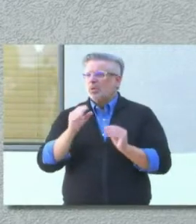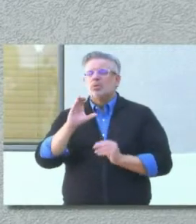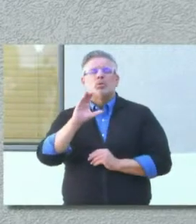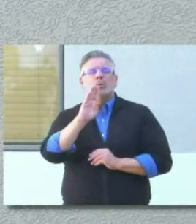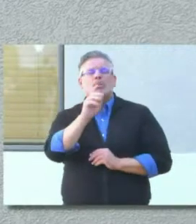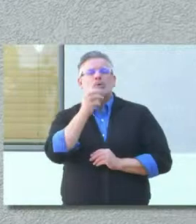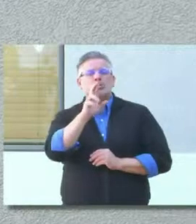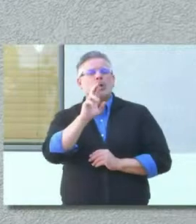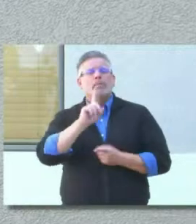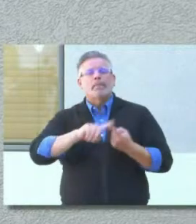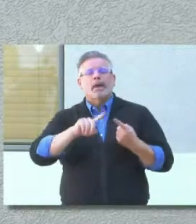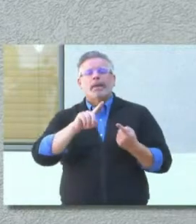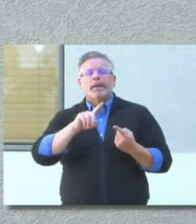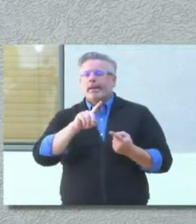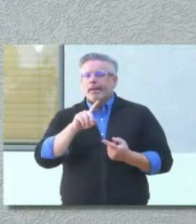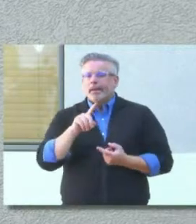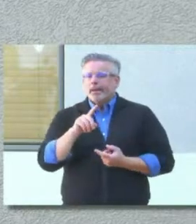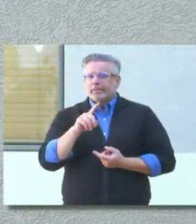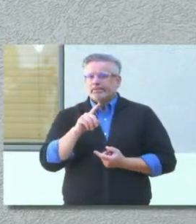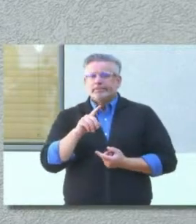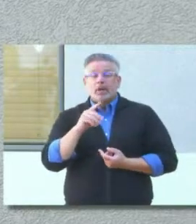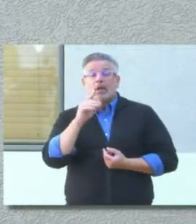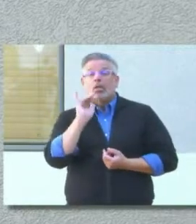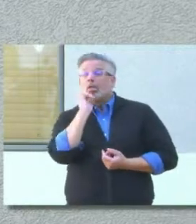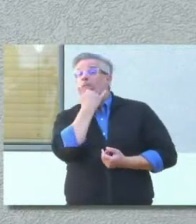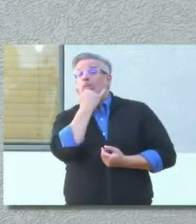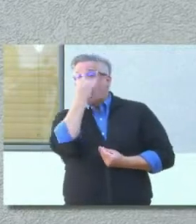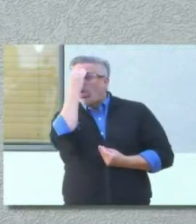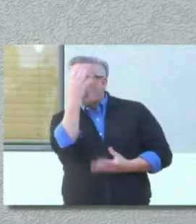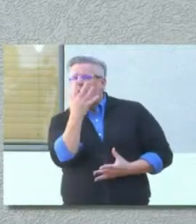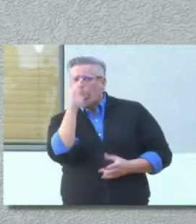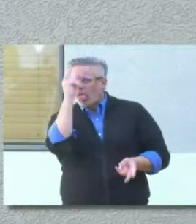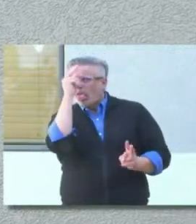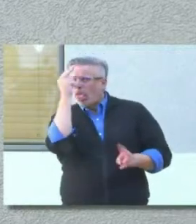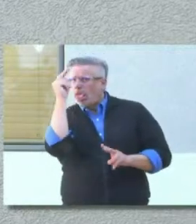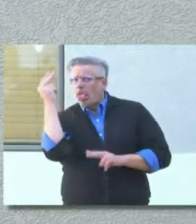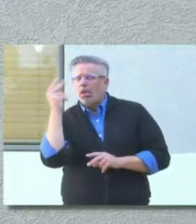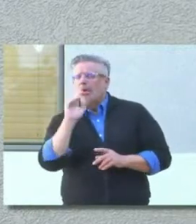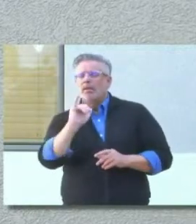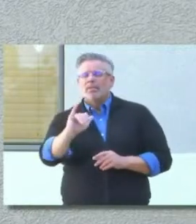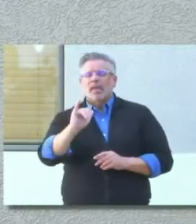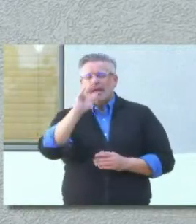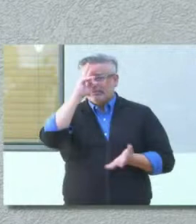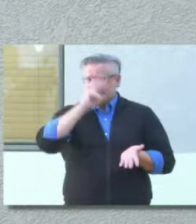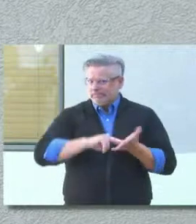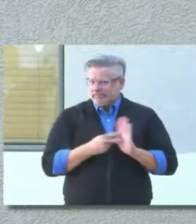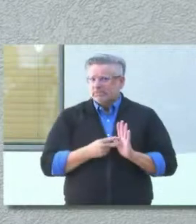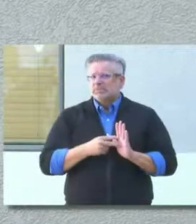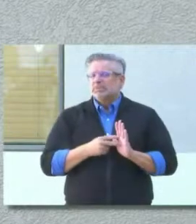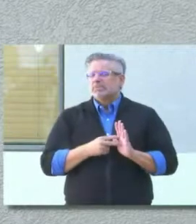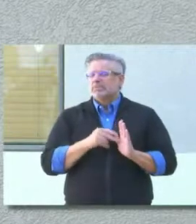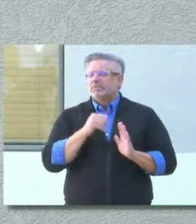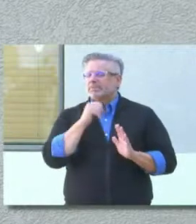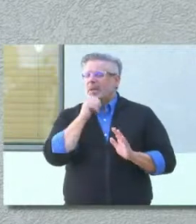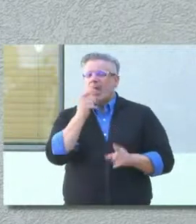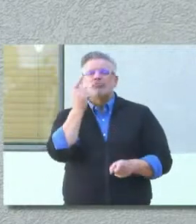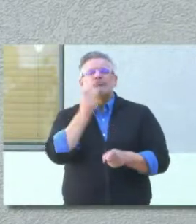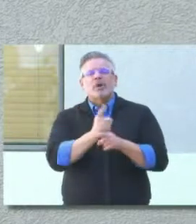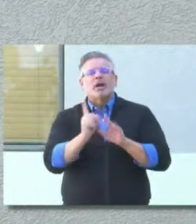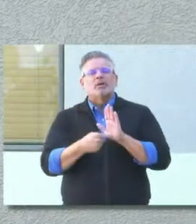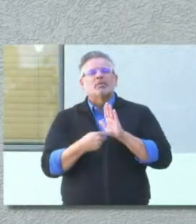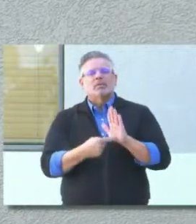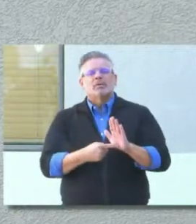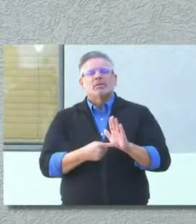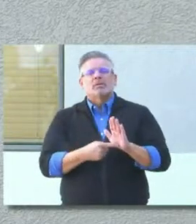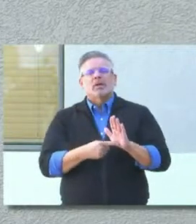shot, but the misinformation that's rampant around the intentional misrepresentation